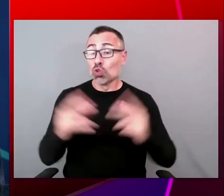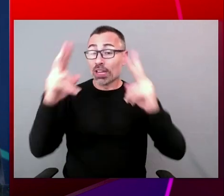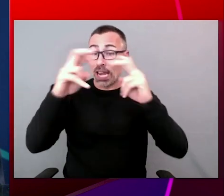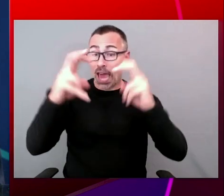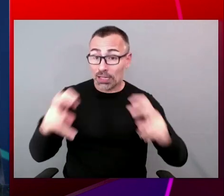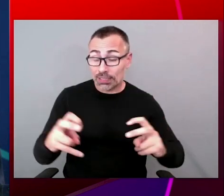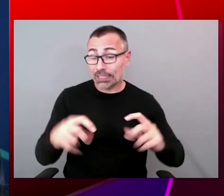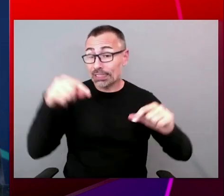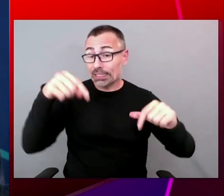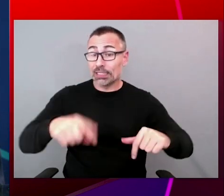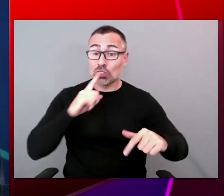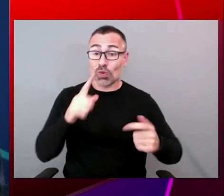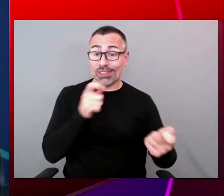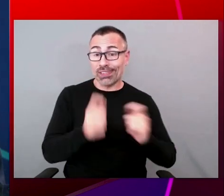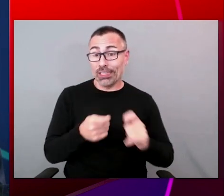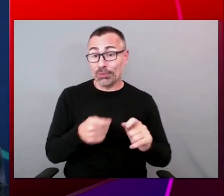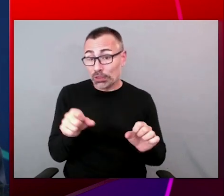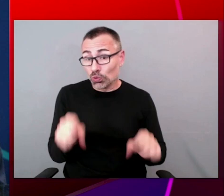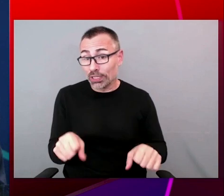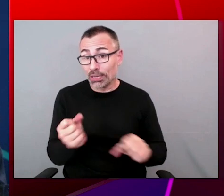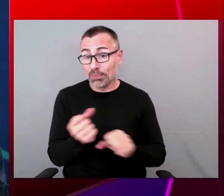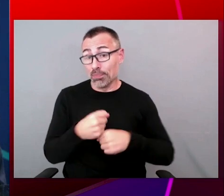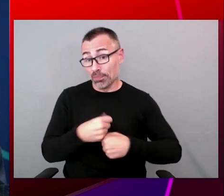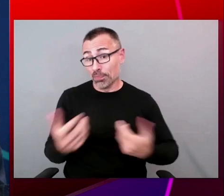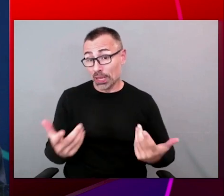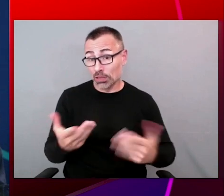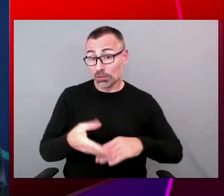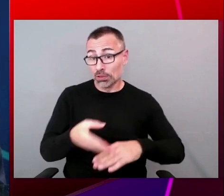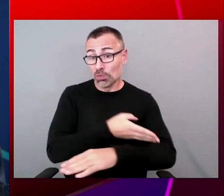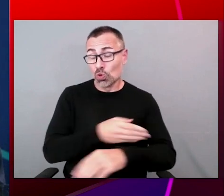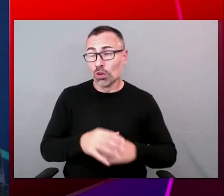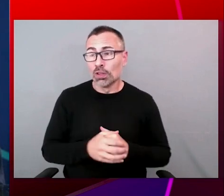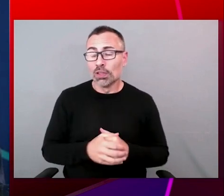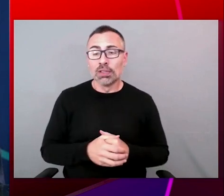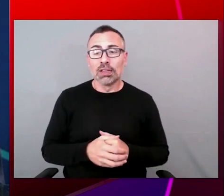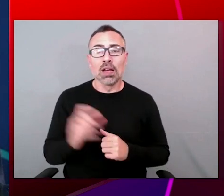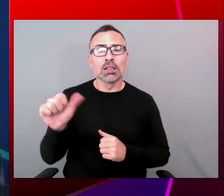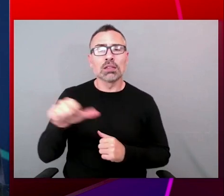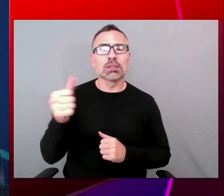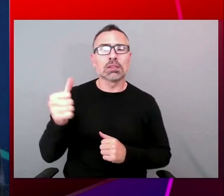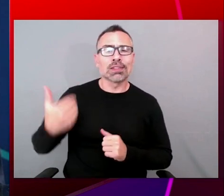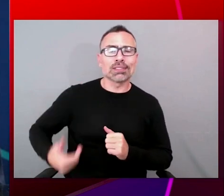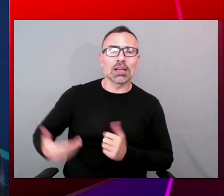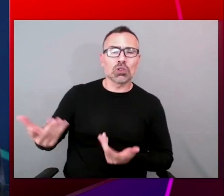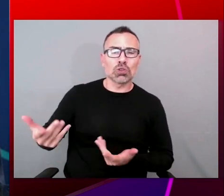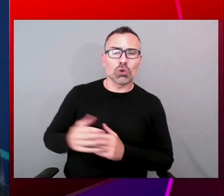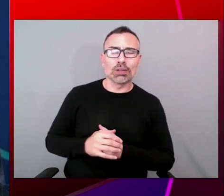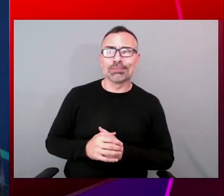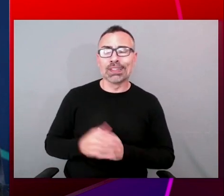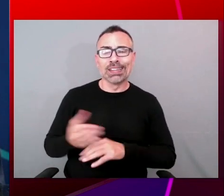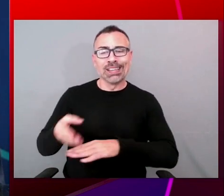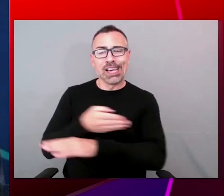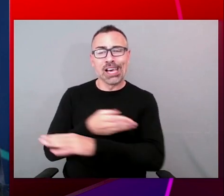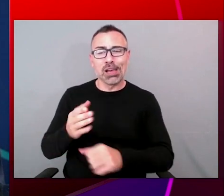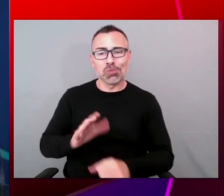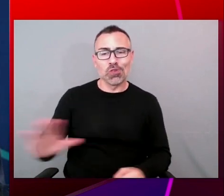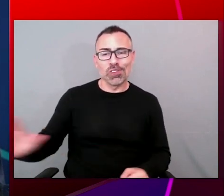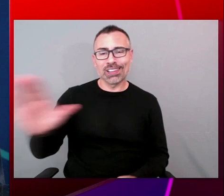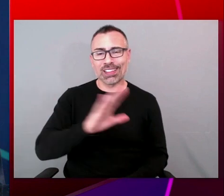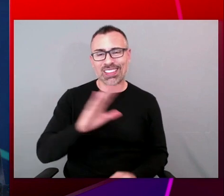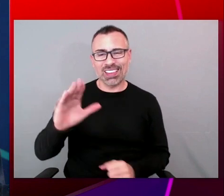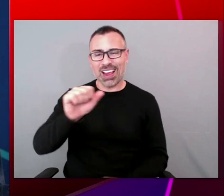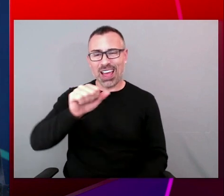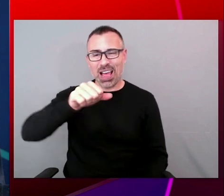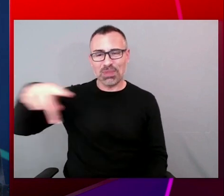are the adjustments we can go and make. And then just the other side of it is just in terms of improving that overall application